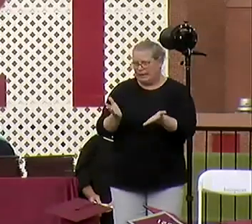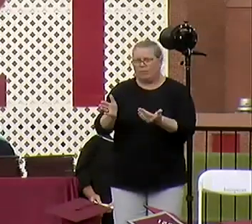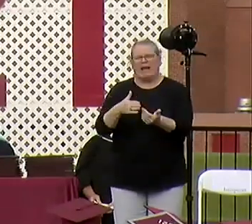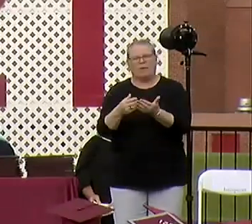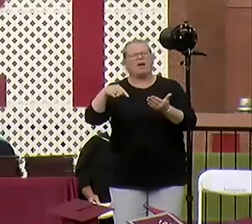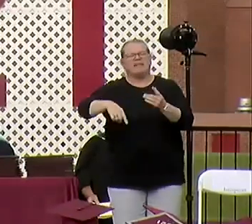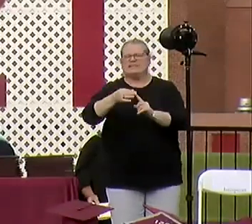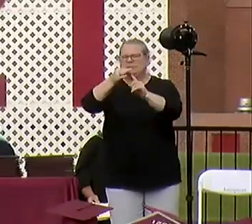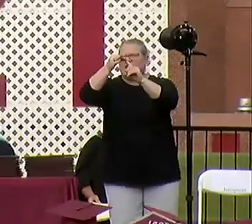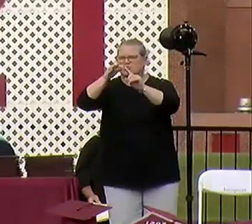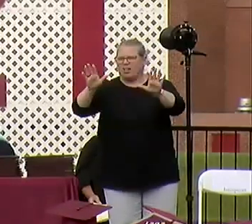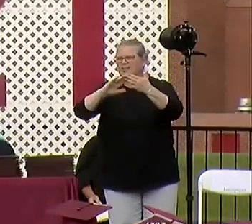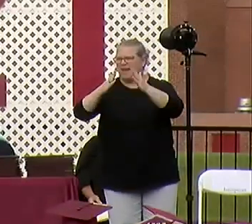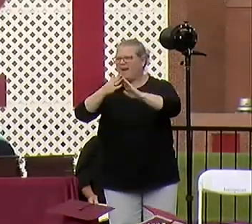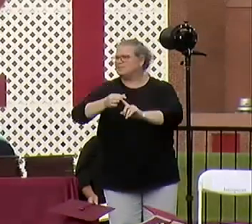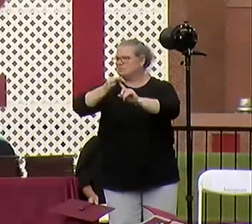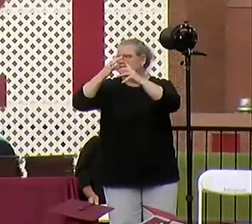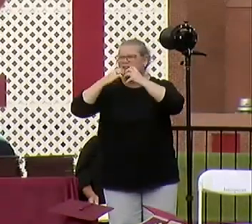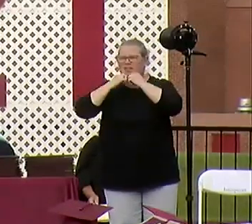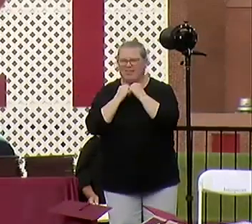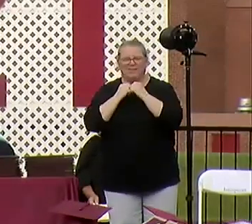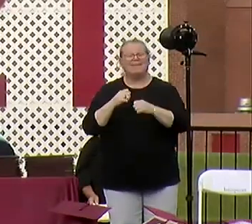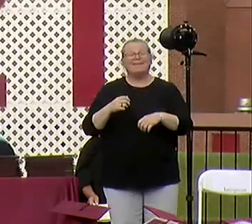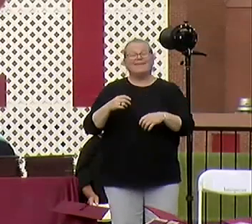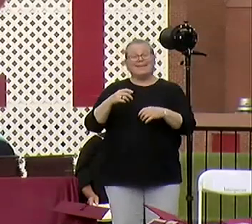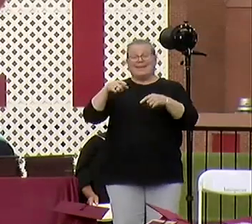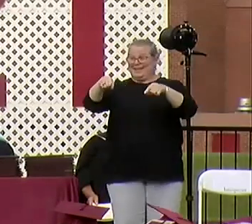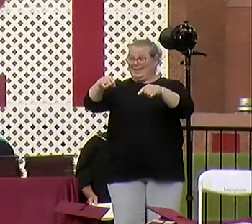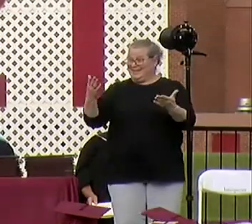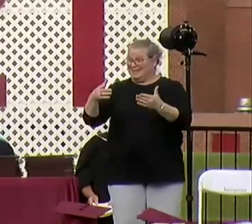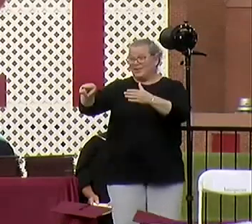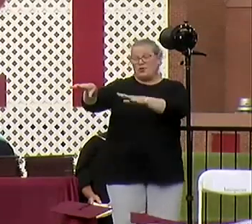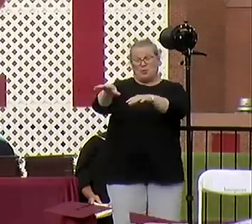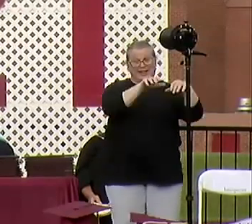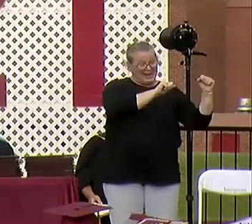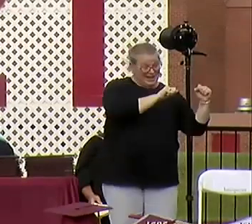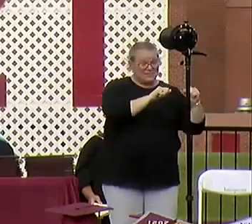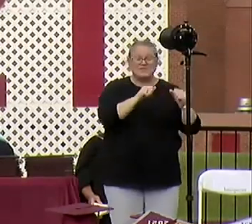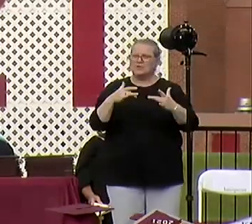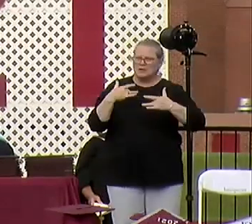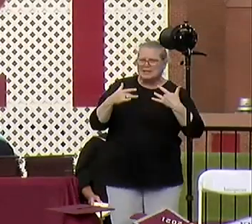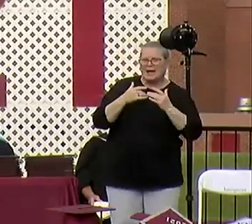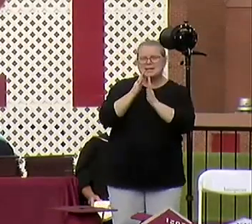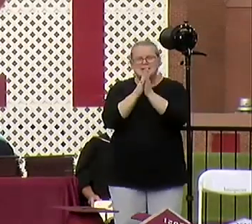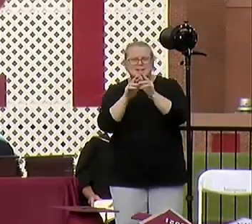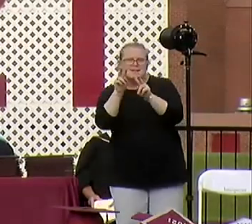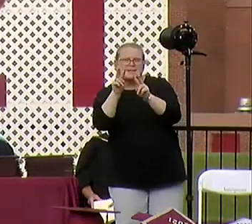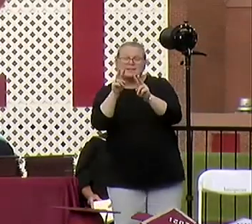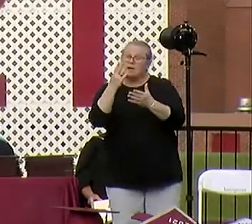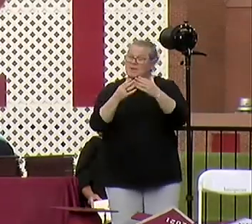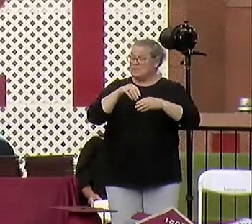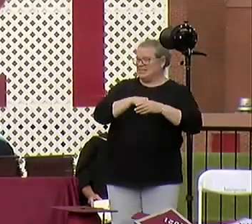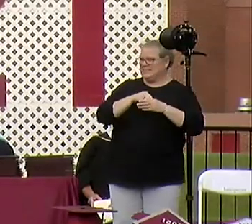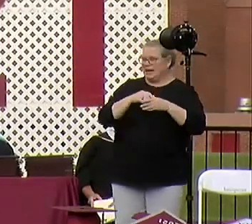As you leave this place, you're no doubt excited and hopeful. but you may also be feeling vulnerable and